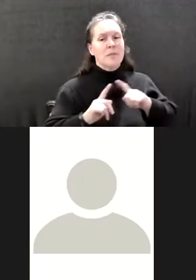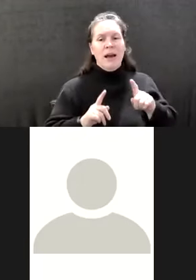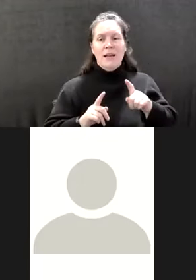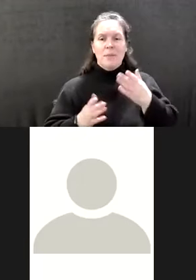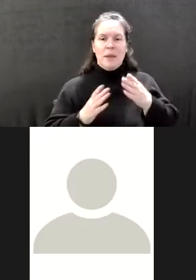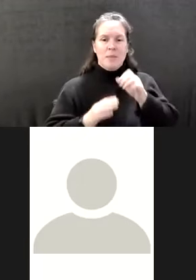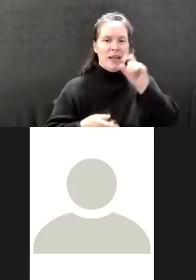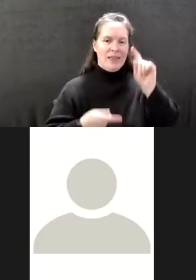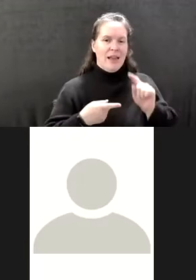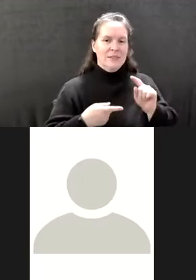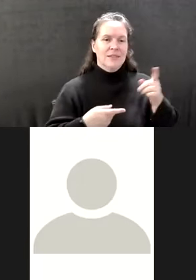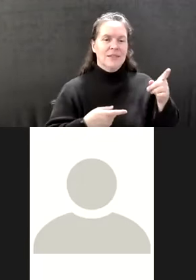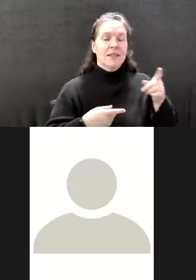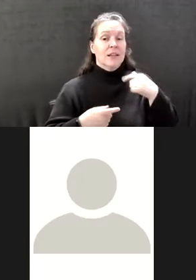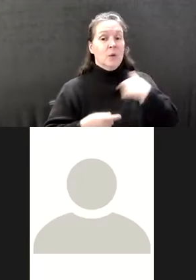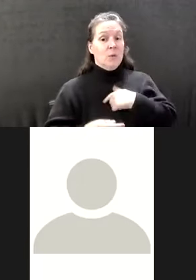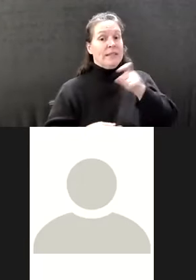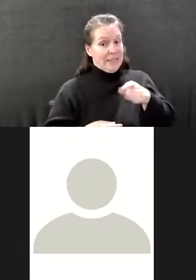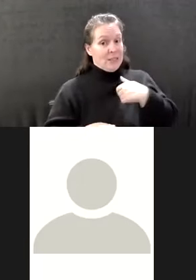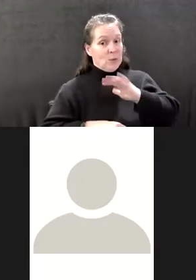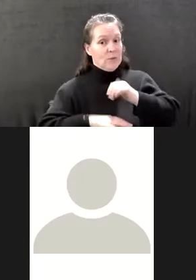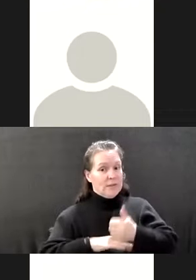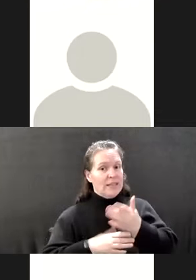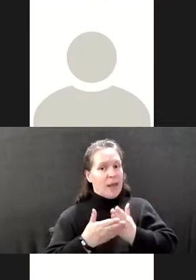to set some minimum standards.